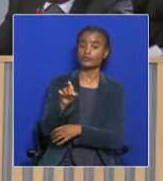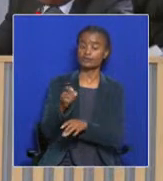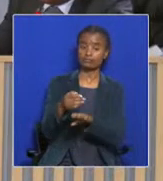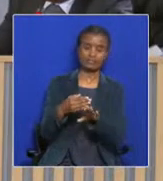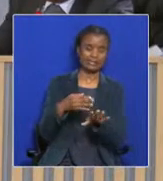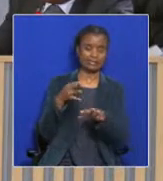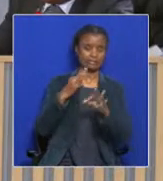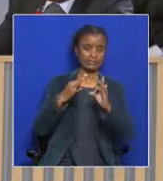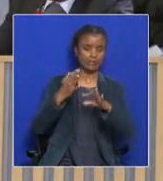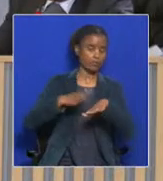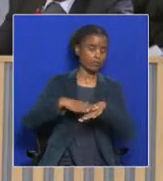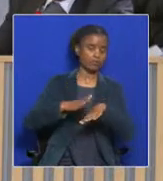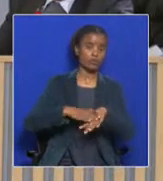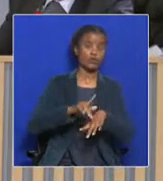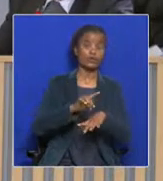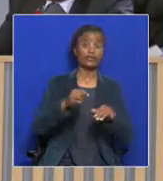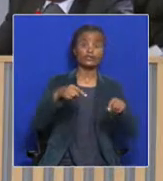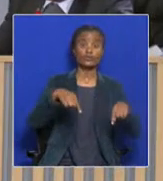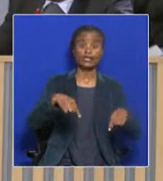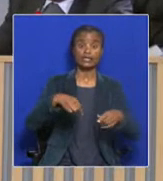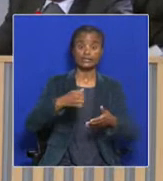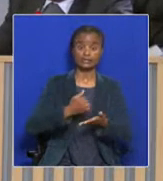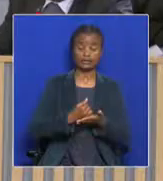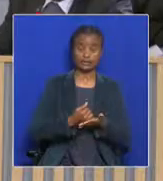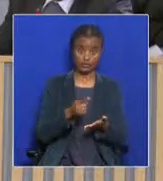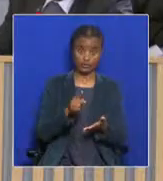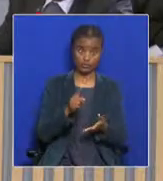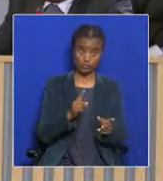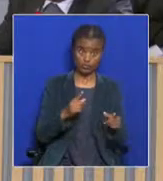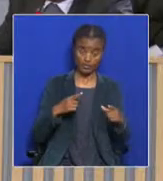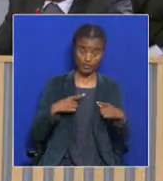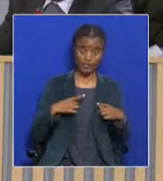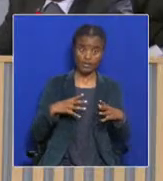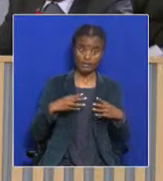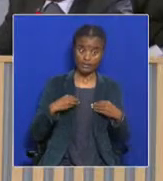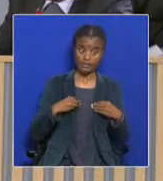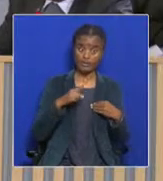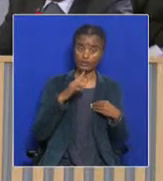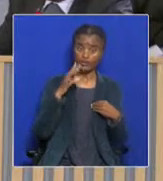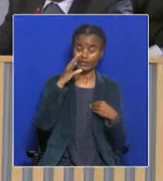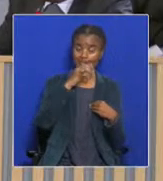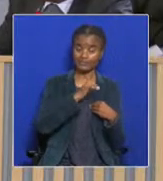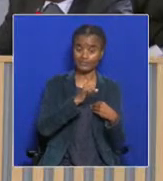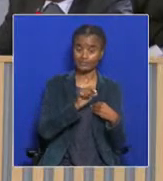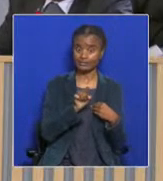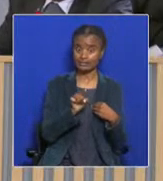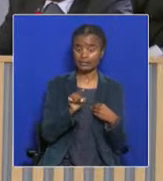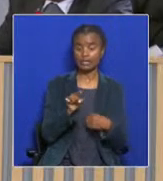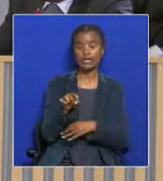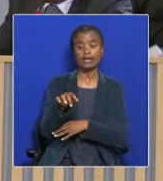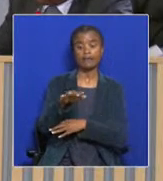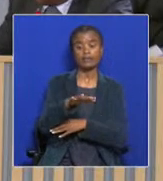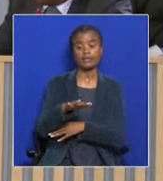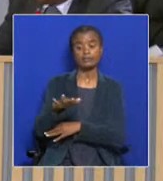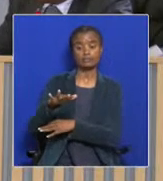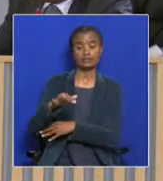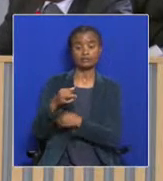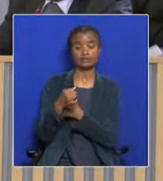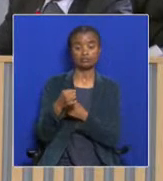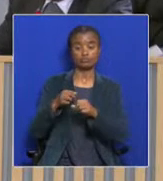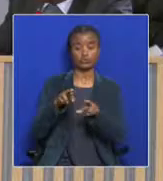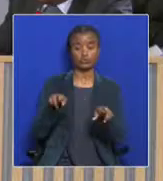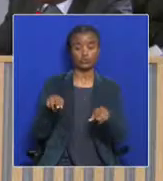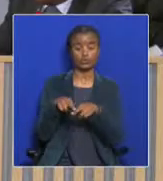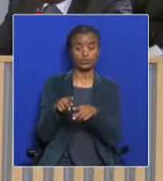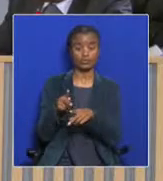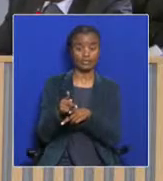you prepared to accept that your assumption that there was no storage space for this 551 kilograms